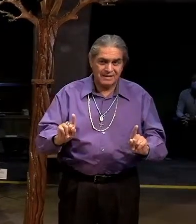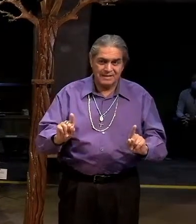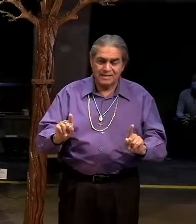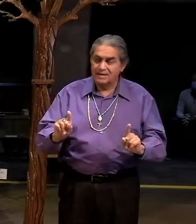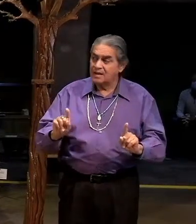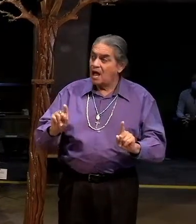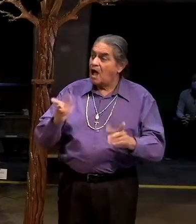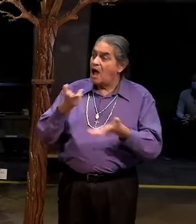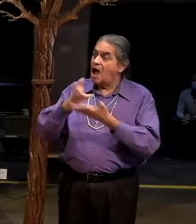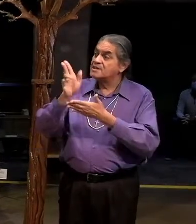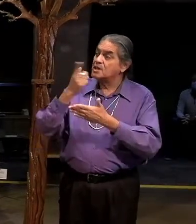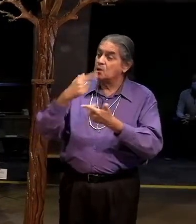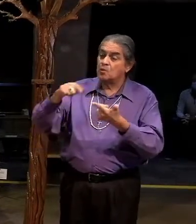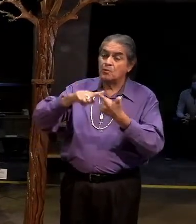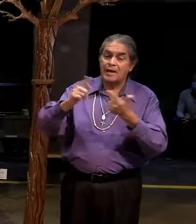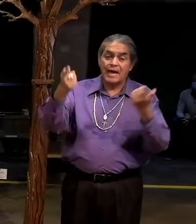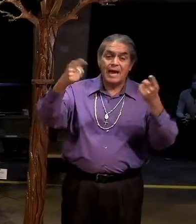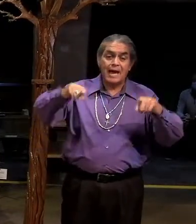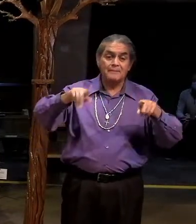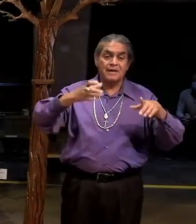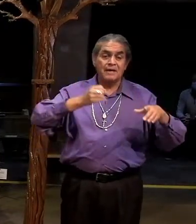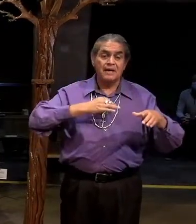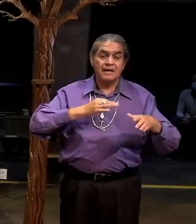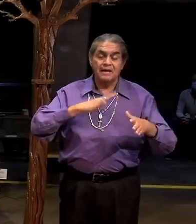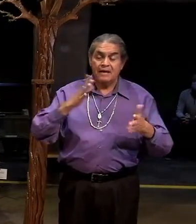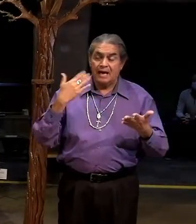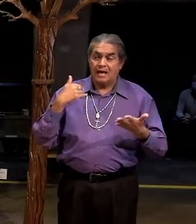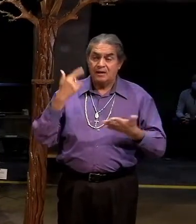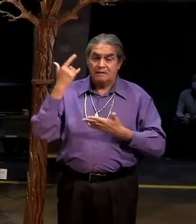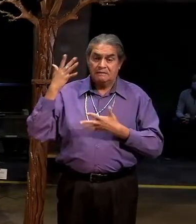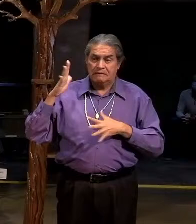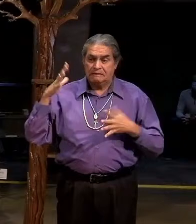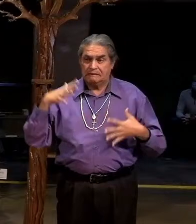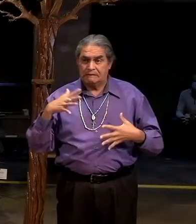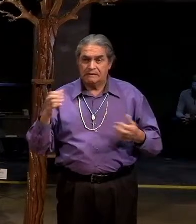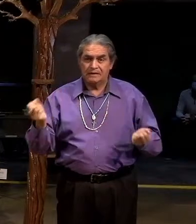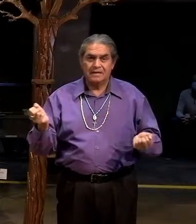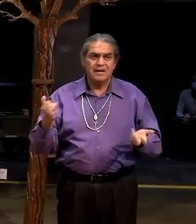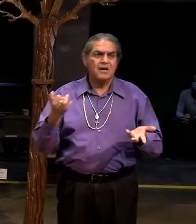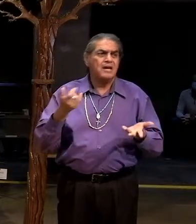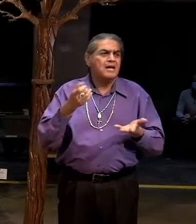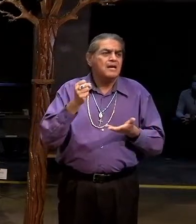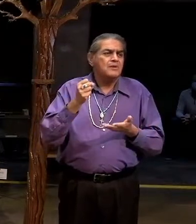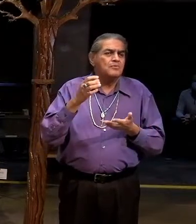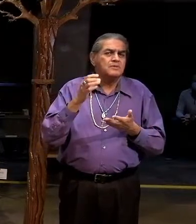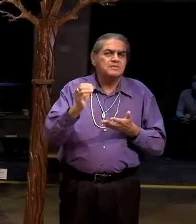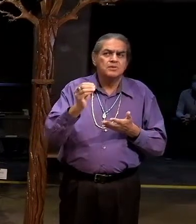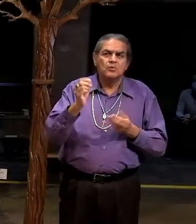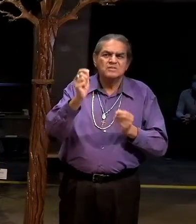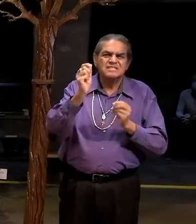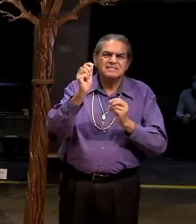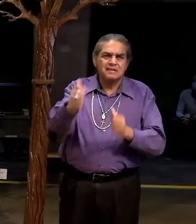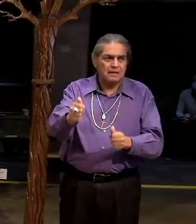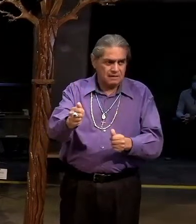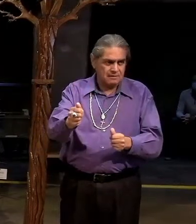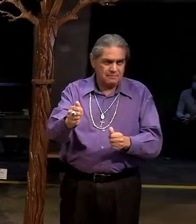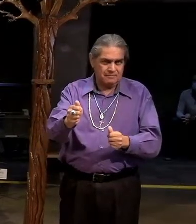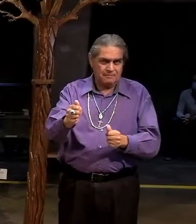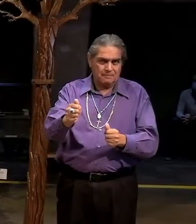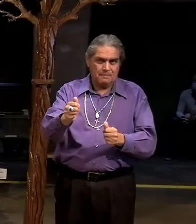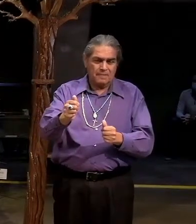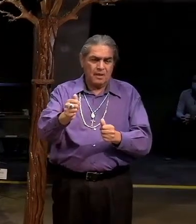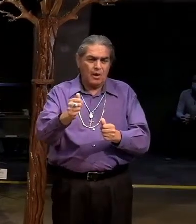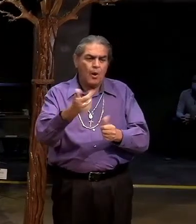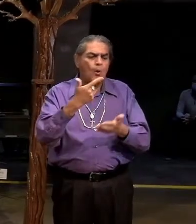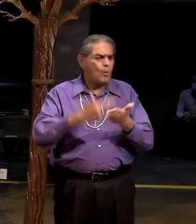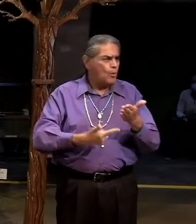Honestly, when it happened, I felt like I was being spanked. It was so sudden. And what could